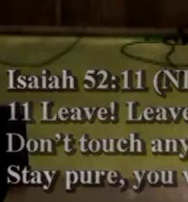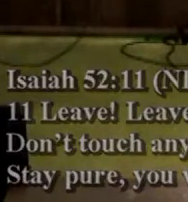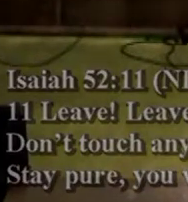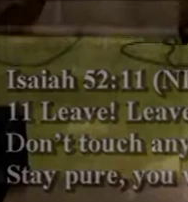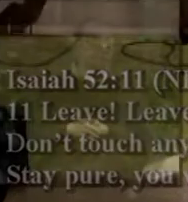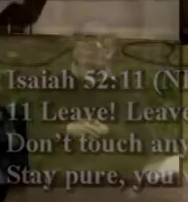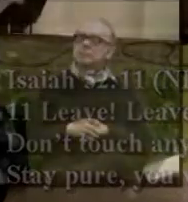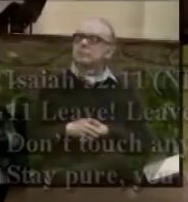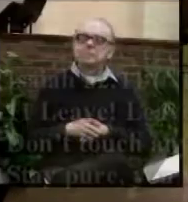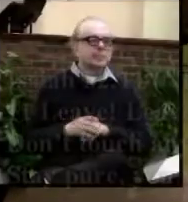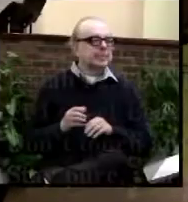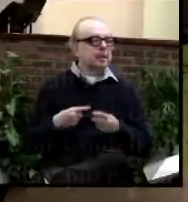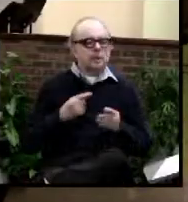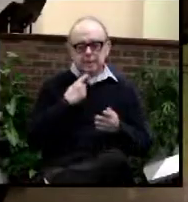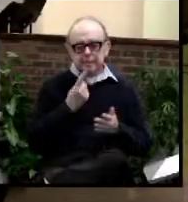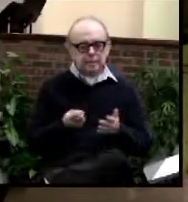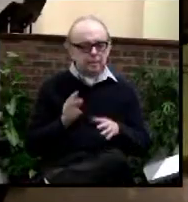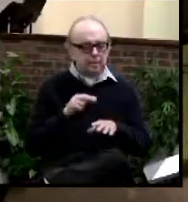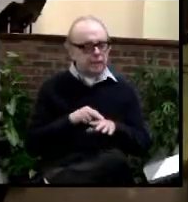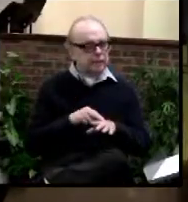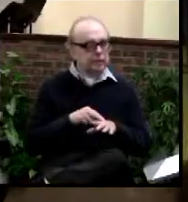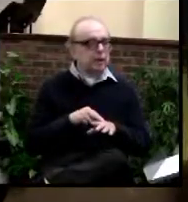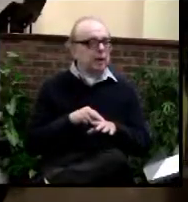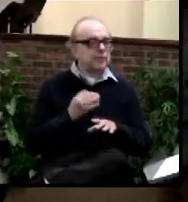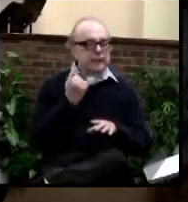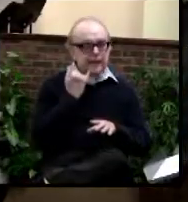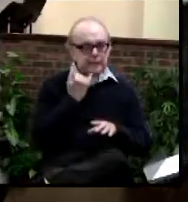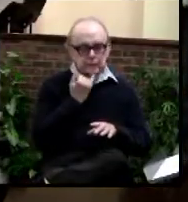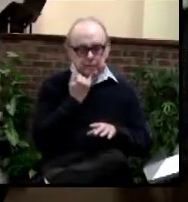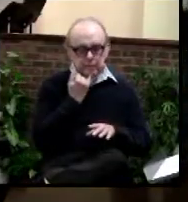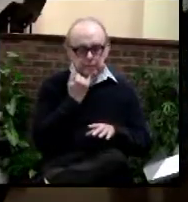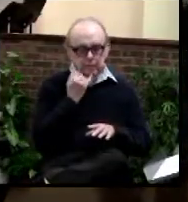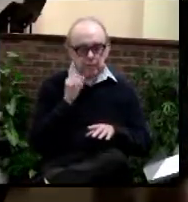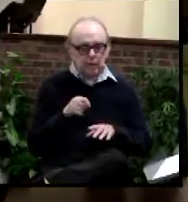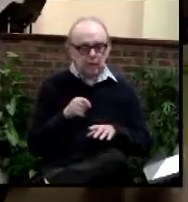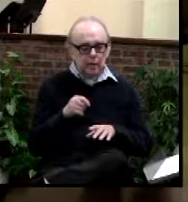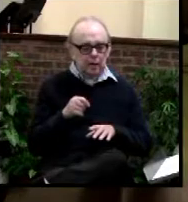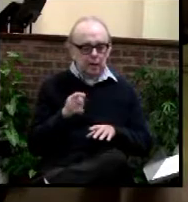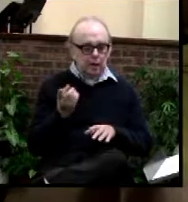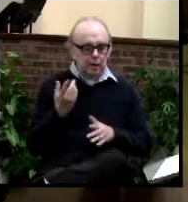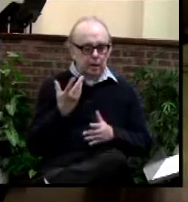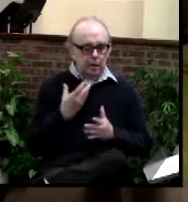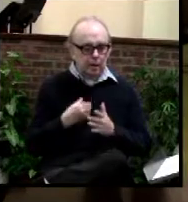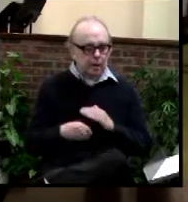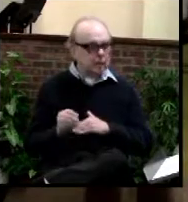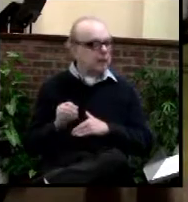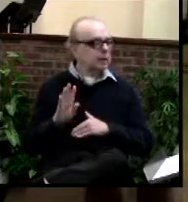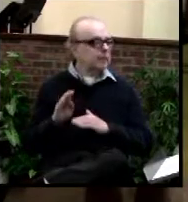What he was trying to say to the nation of Israel was this. You need to come out of the land of Babylon.